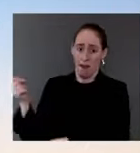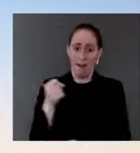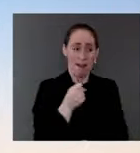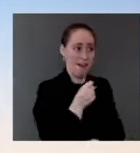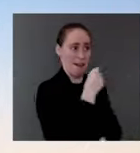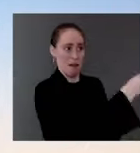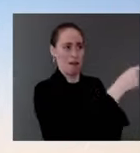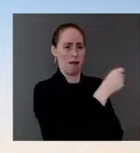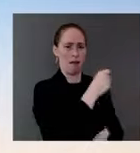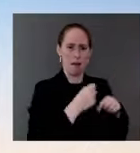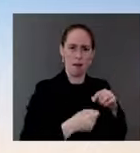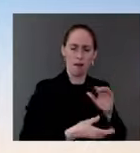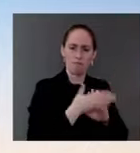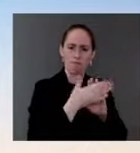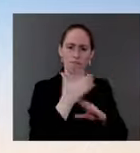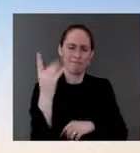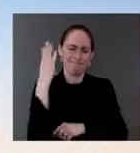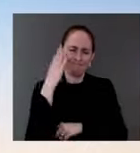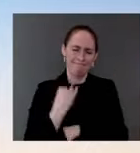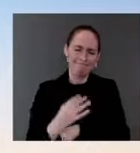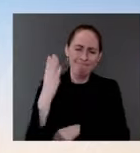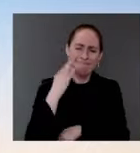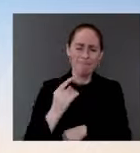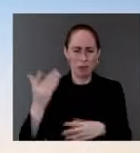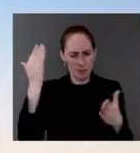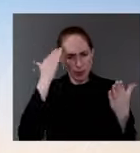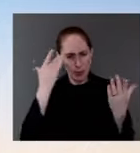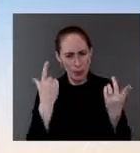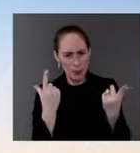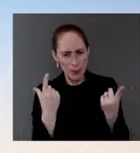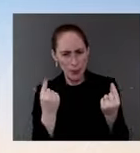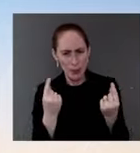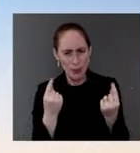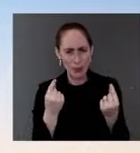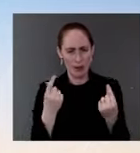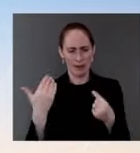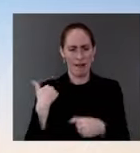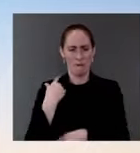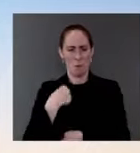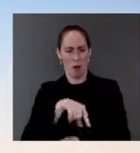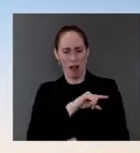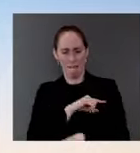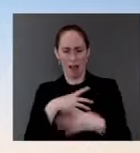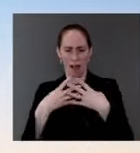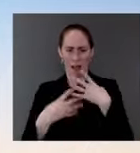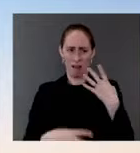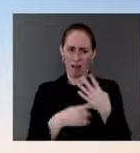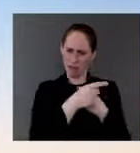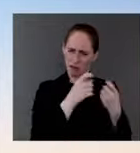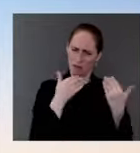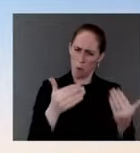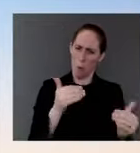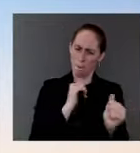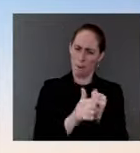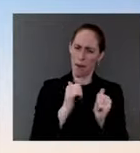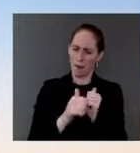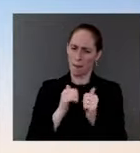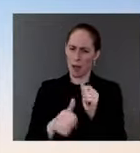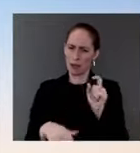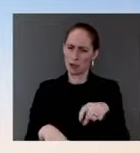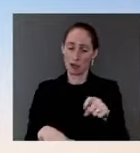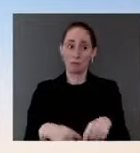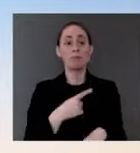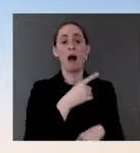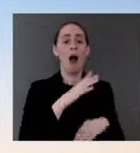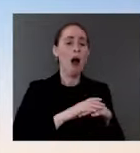through the Senate. And what we're seeing now is that there is still delay in process. A number of these nominees will end up with a majority of votes. Not